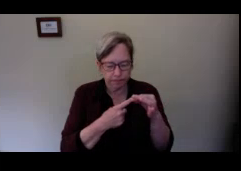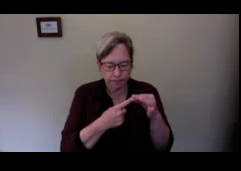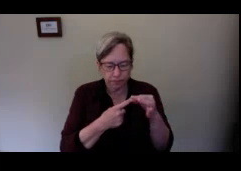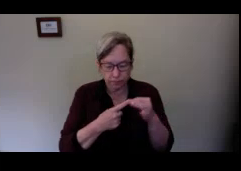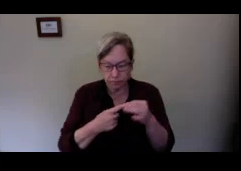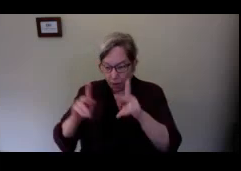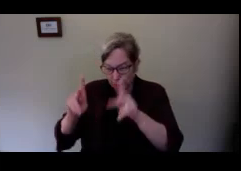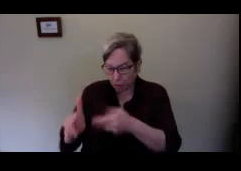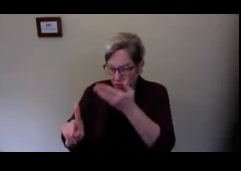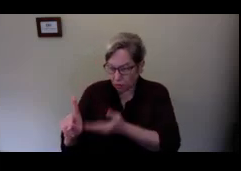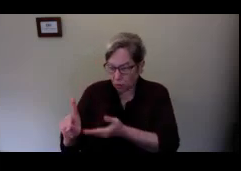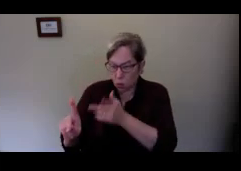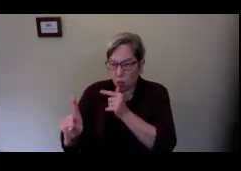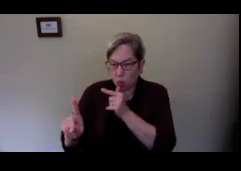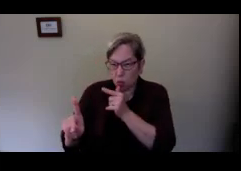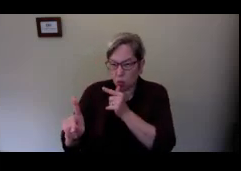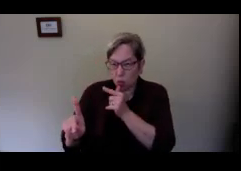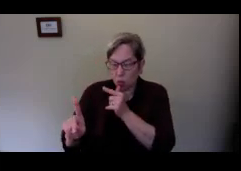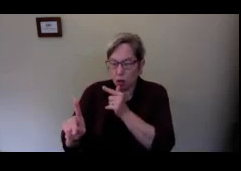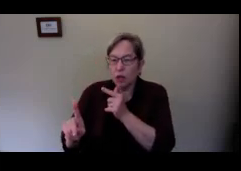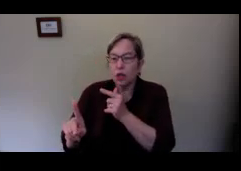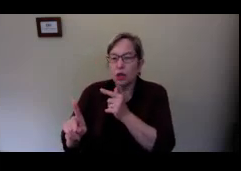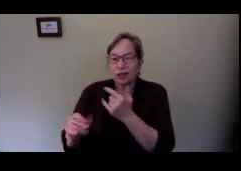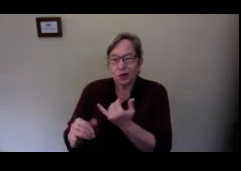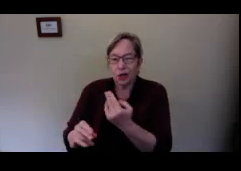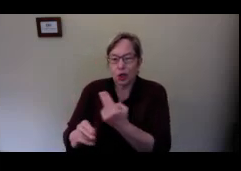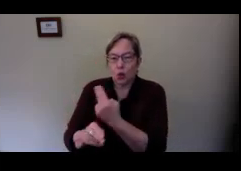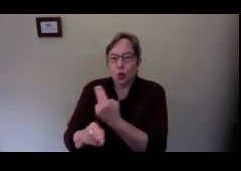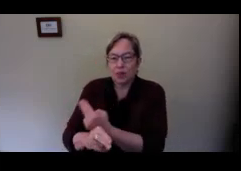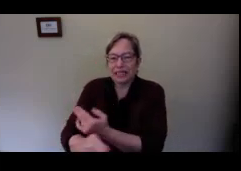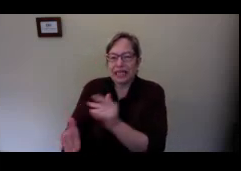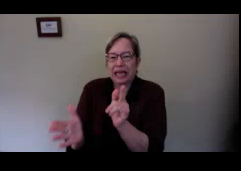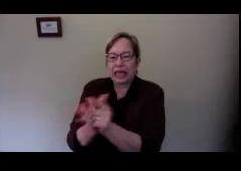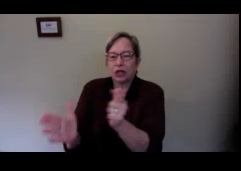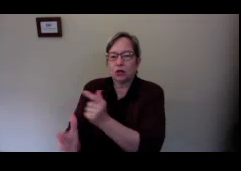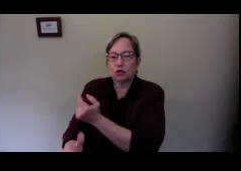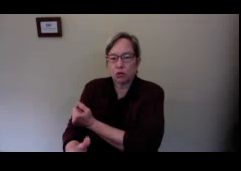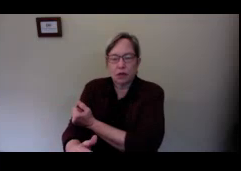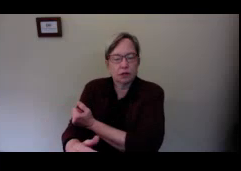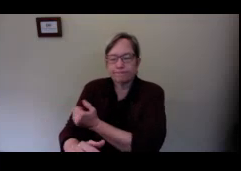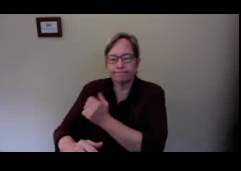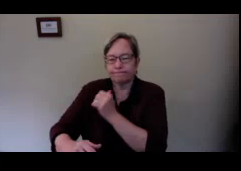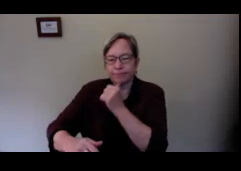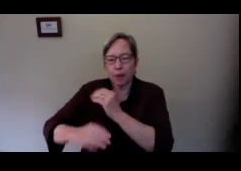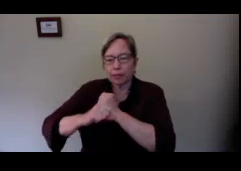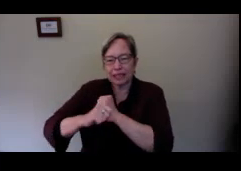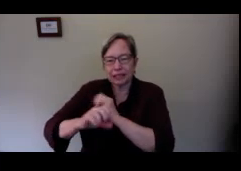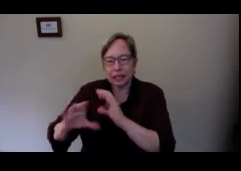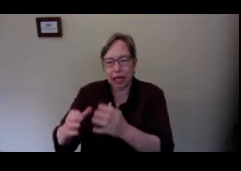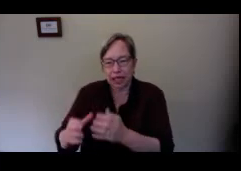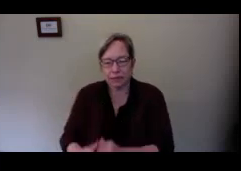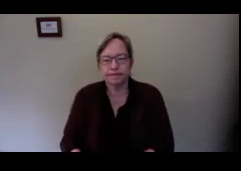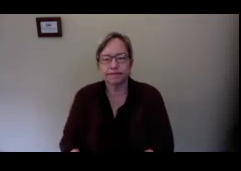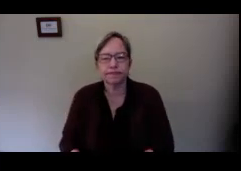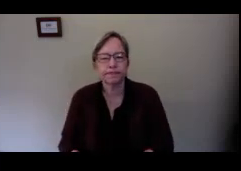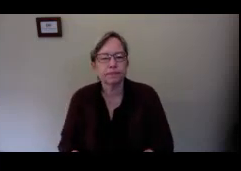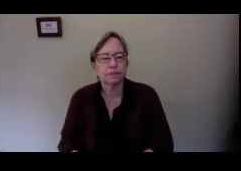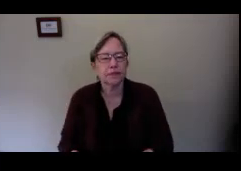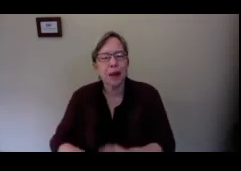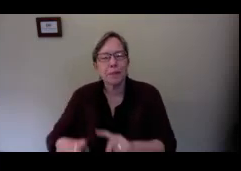individuals who are currently using illegal drugs. They are exempt from disability-related protections, but this does